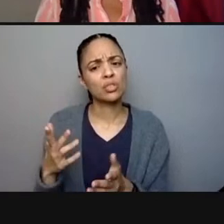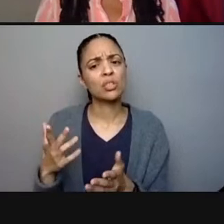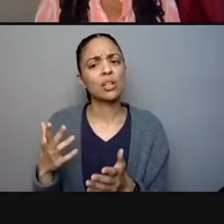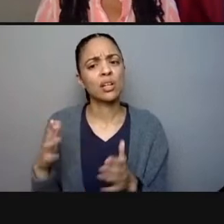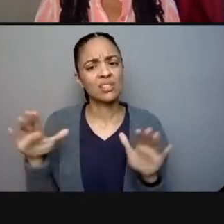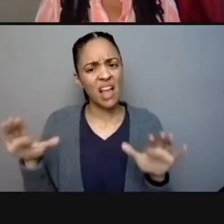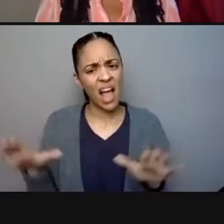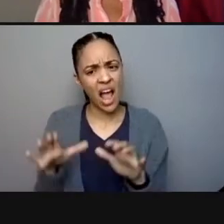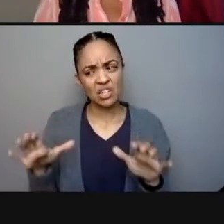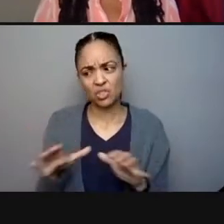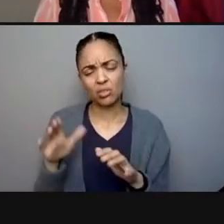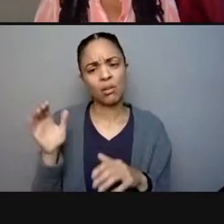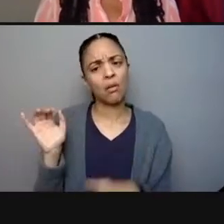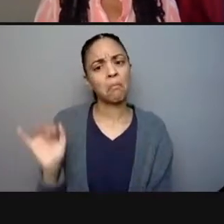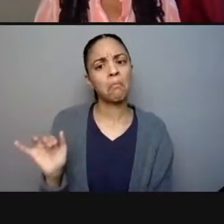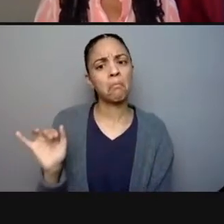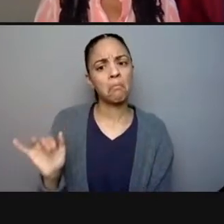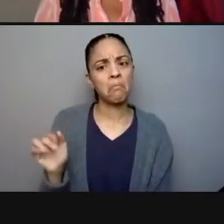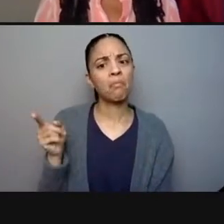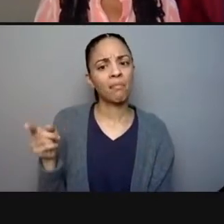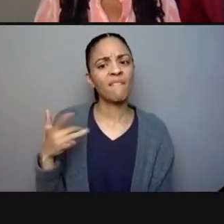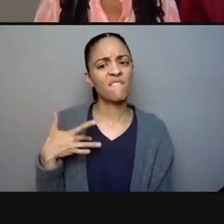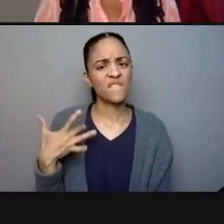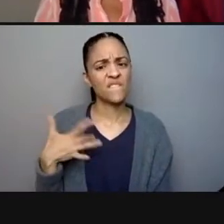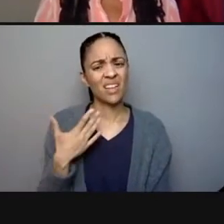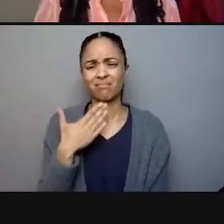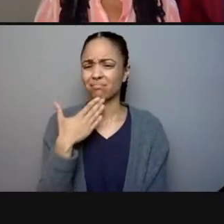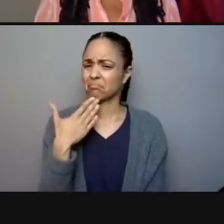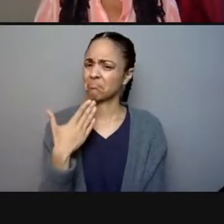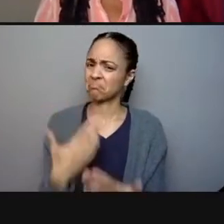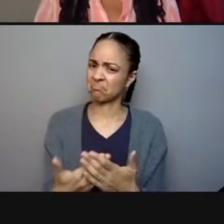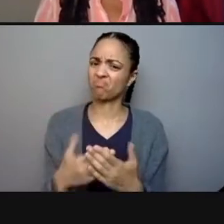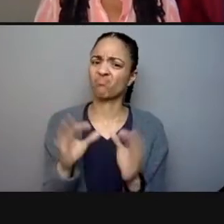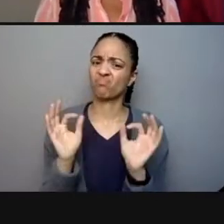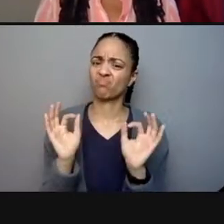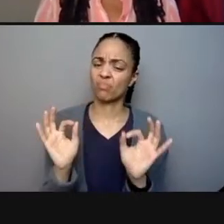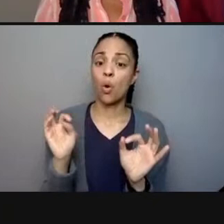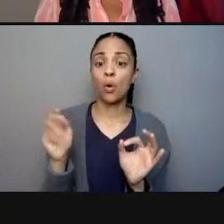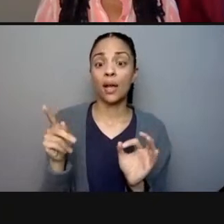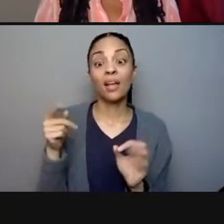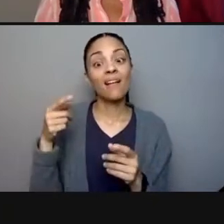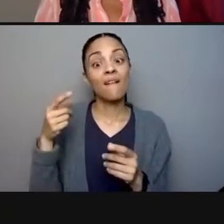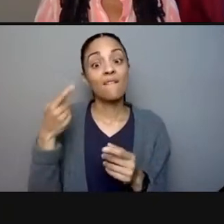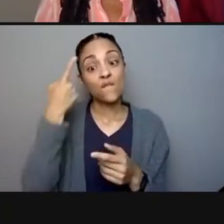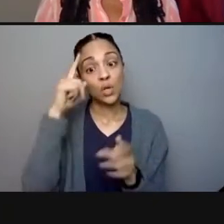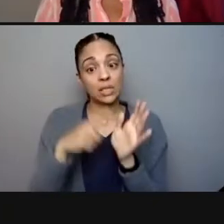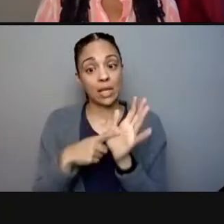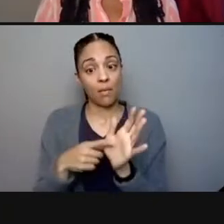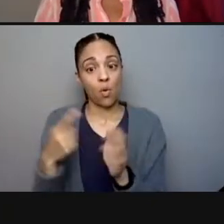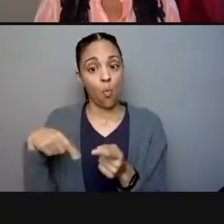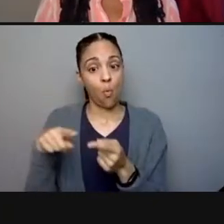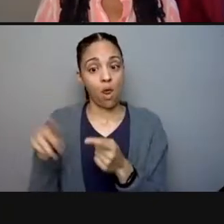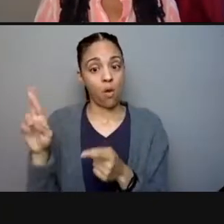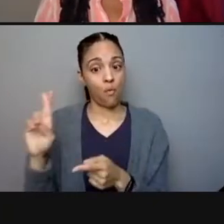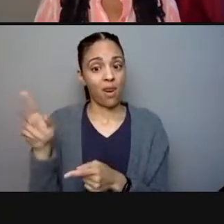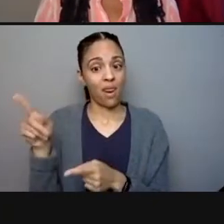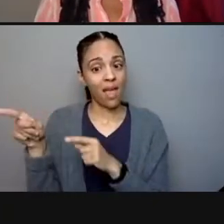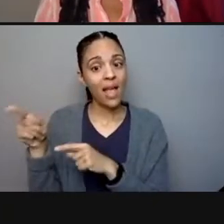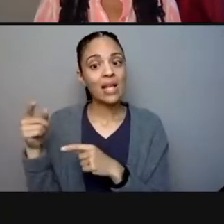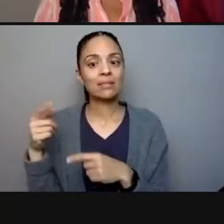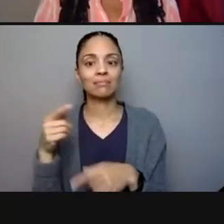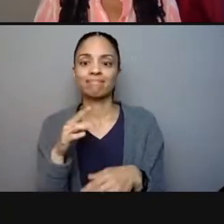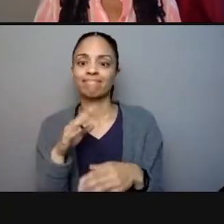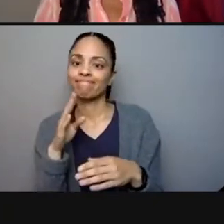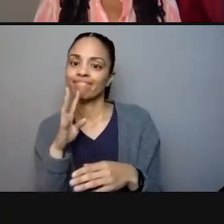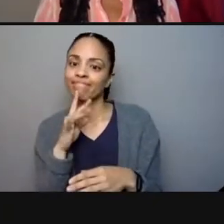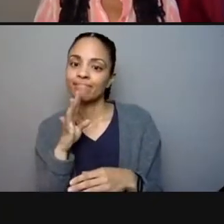mean? When Rennie would speak on religion, I was like, oh shit, it's cool to speak on spirituality and religion in front of people. Like, he would just do it. He